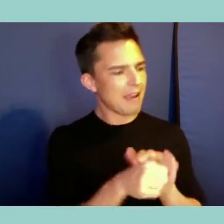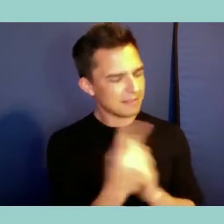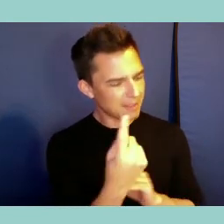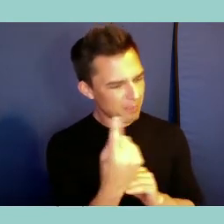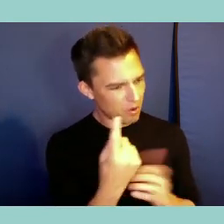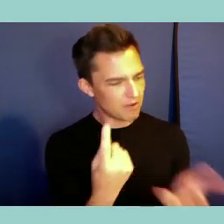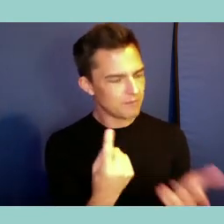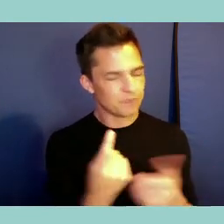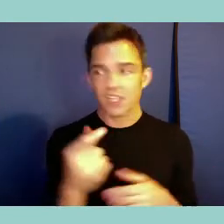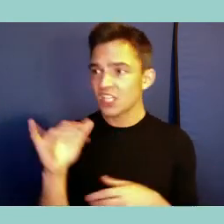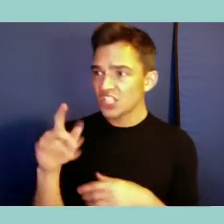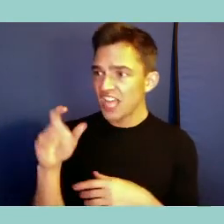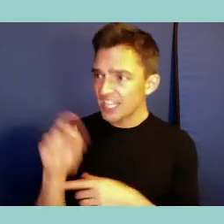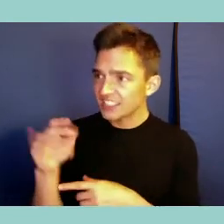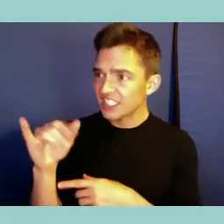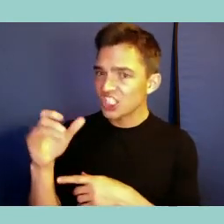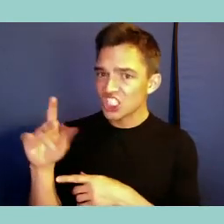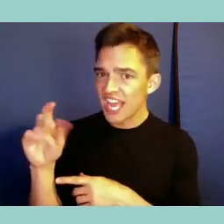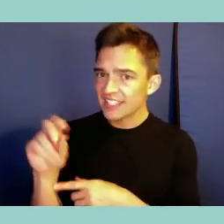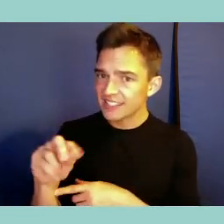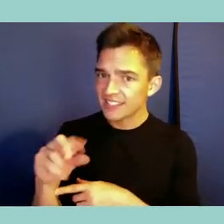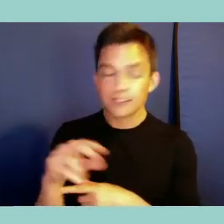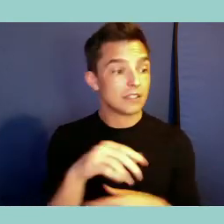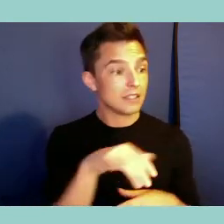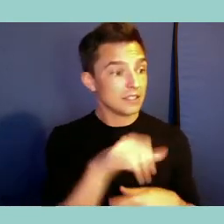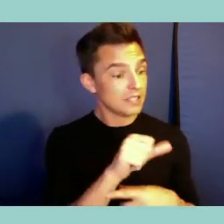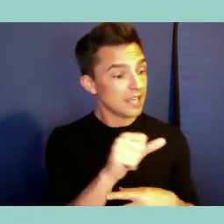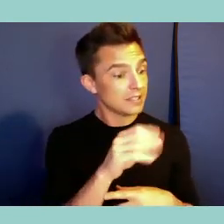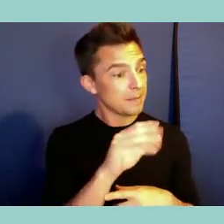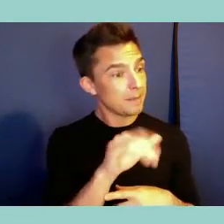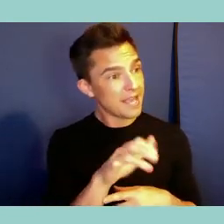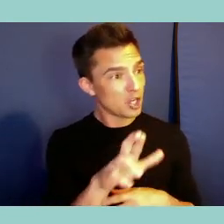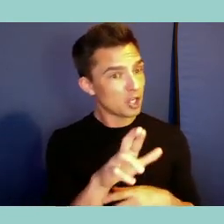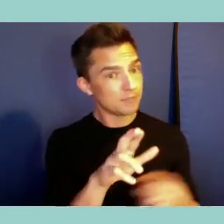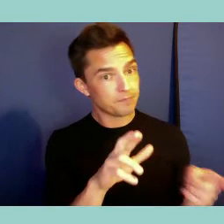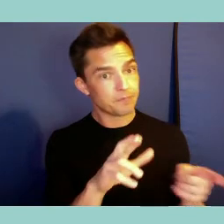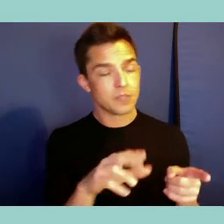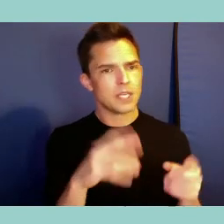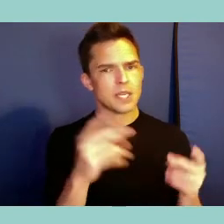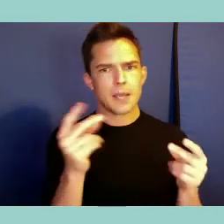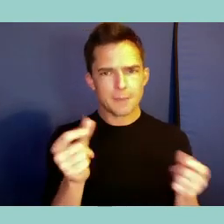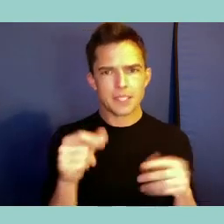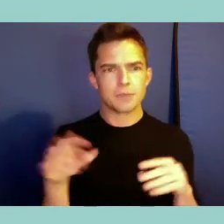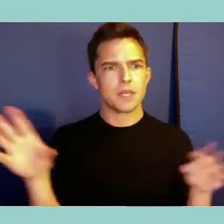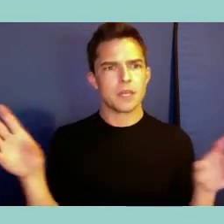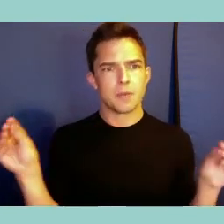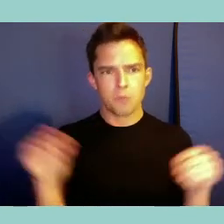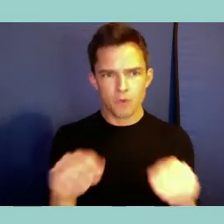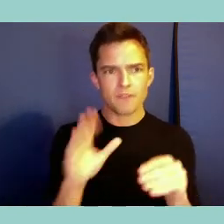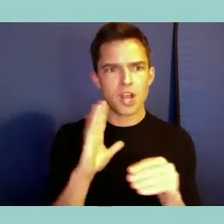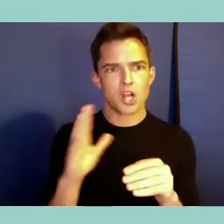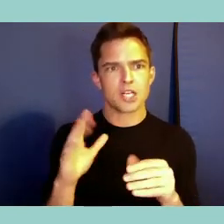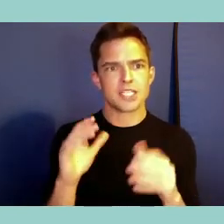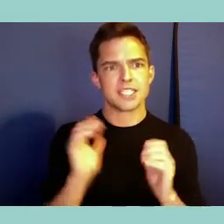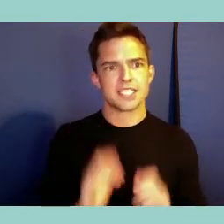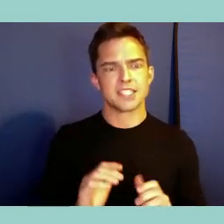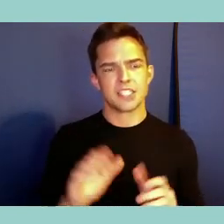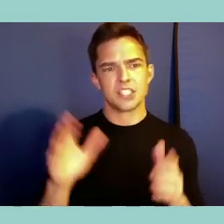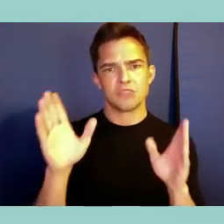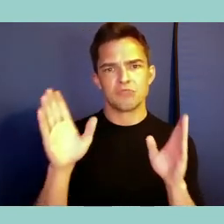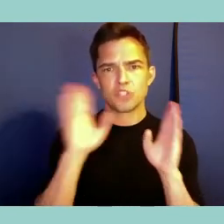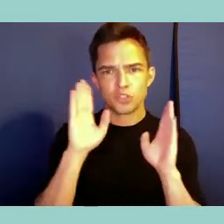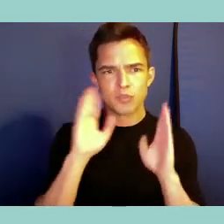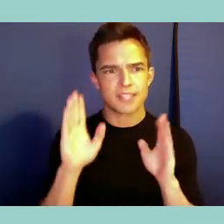somewhere. Jackson, Jackson. Yes, sir, Mayor. Immediately mobilize our Citizens Emergency Distress